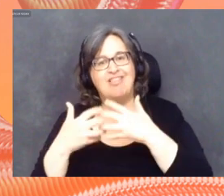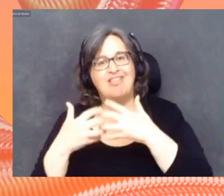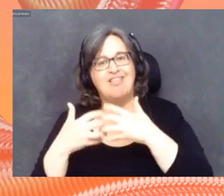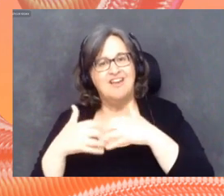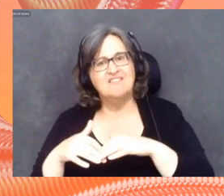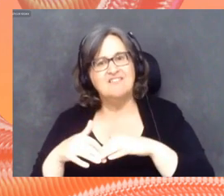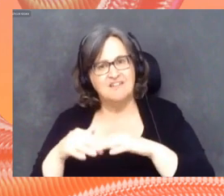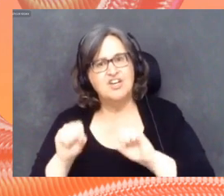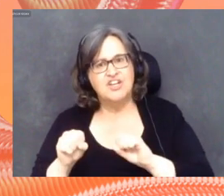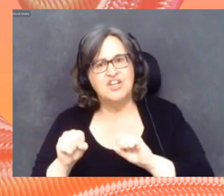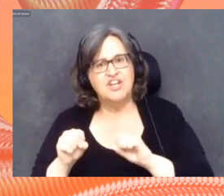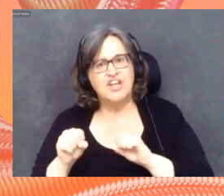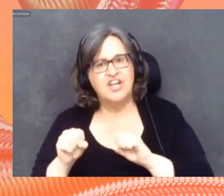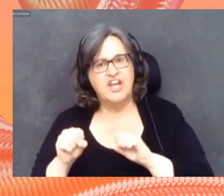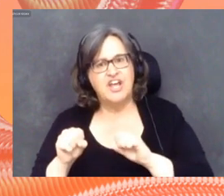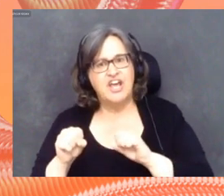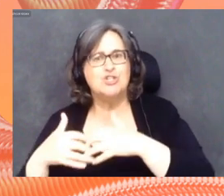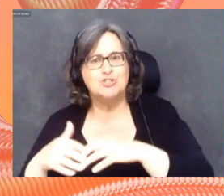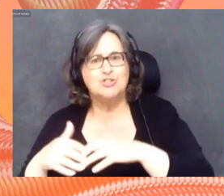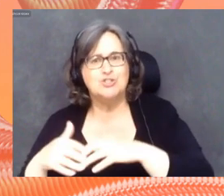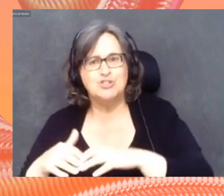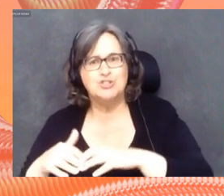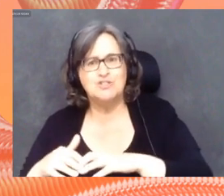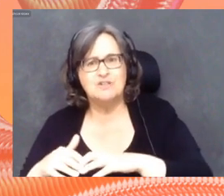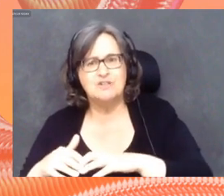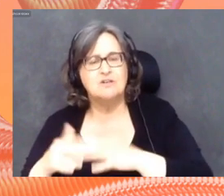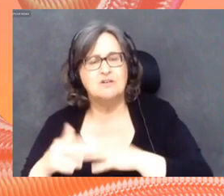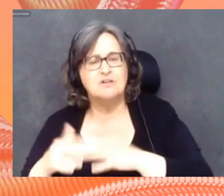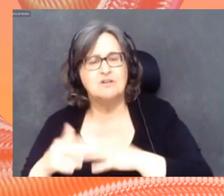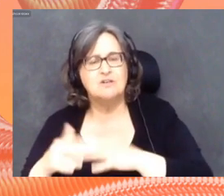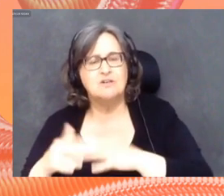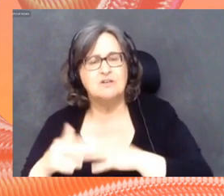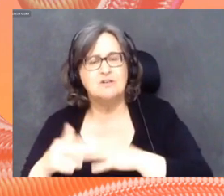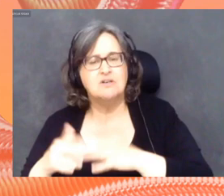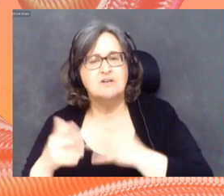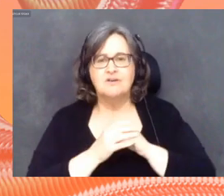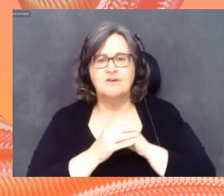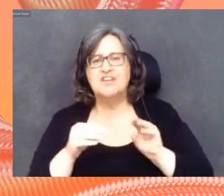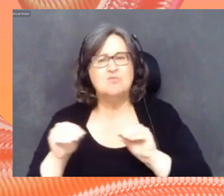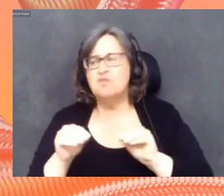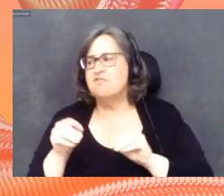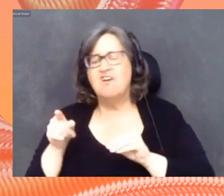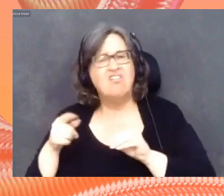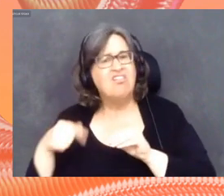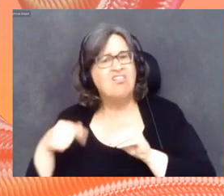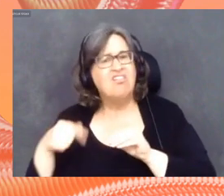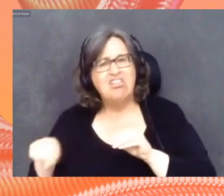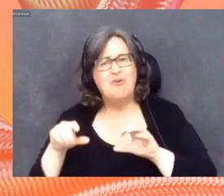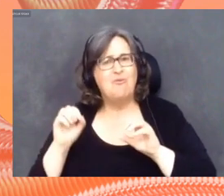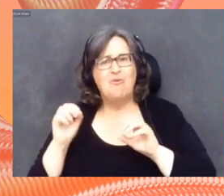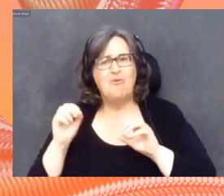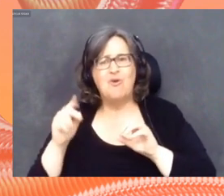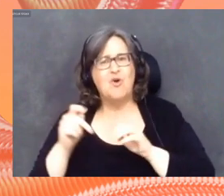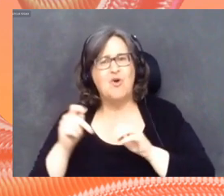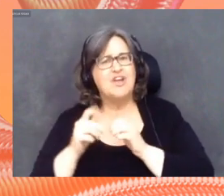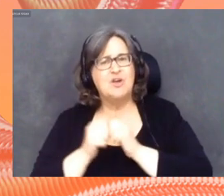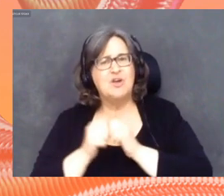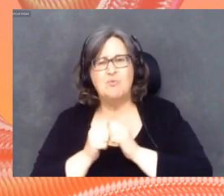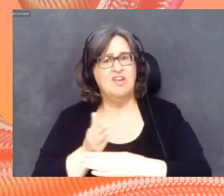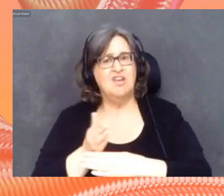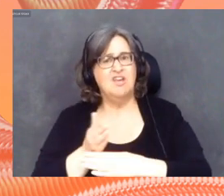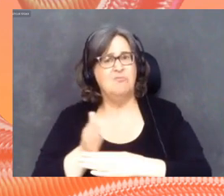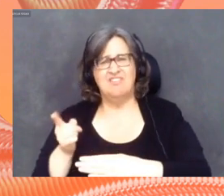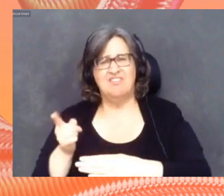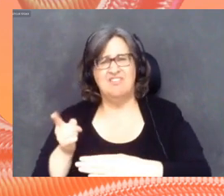and merge and allow things to move. They're okay with the in-between. And so